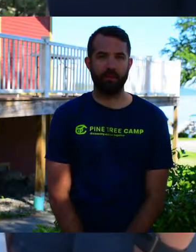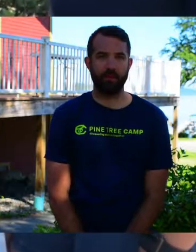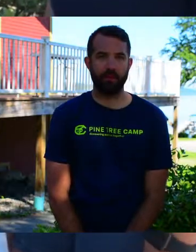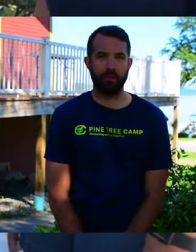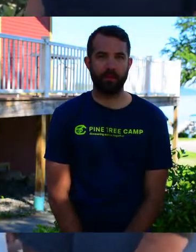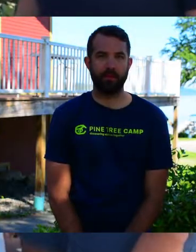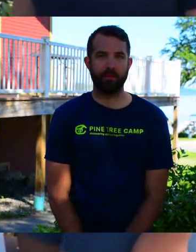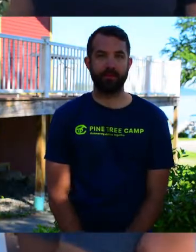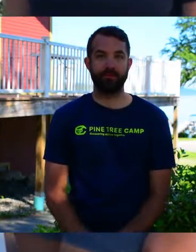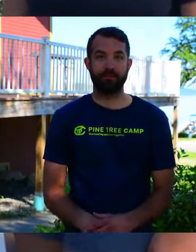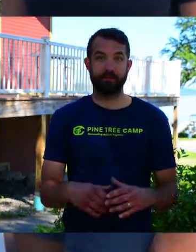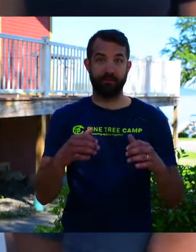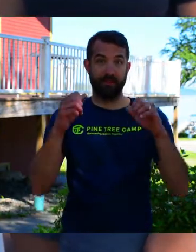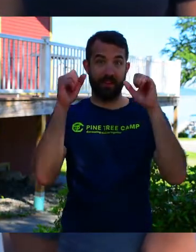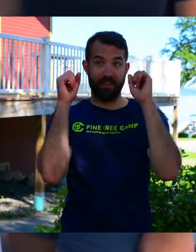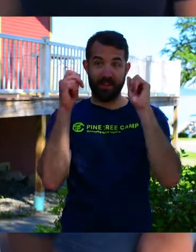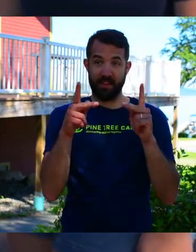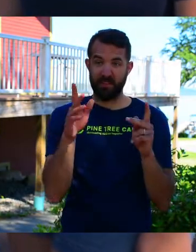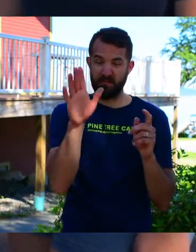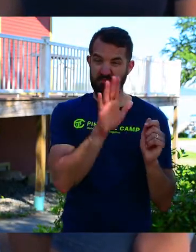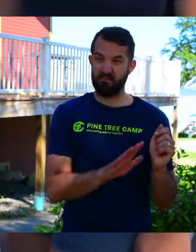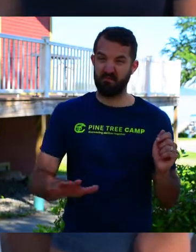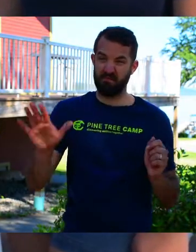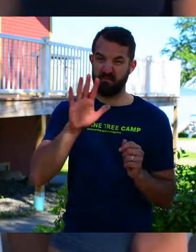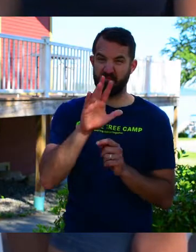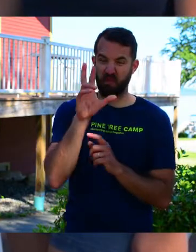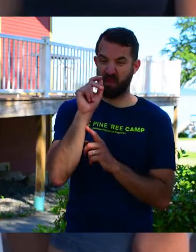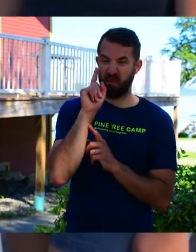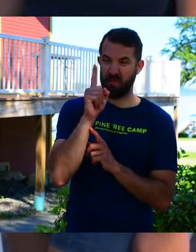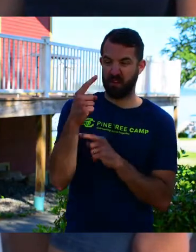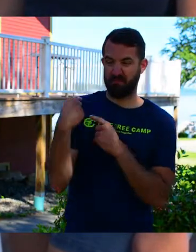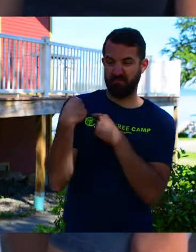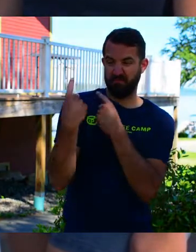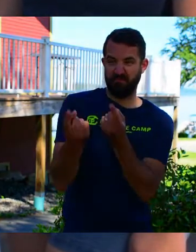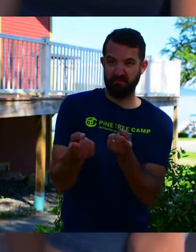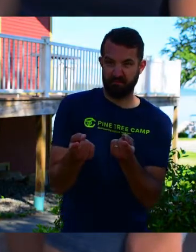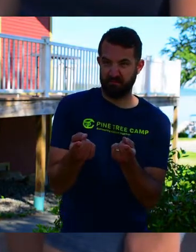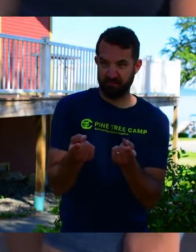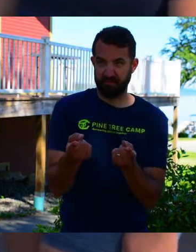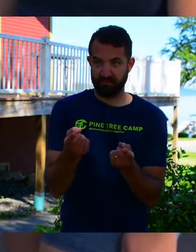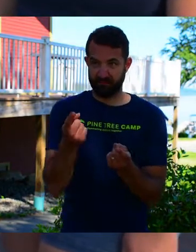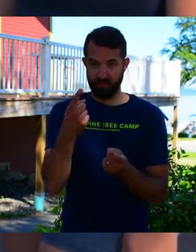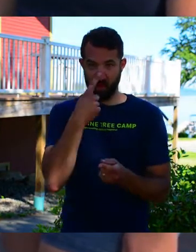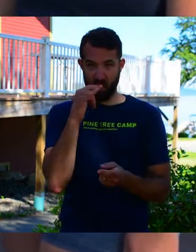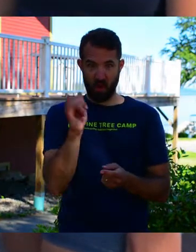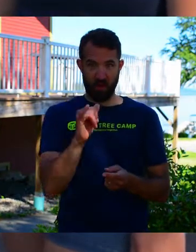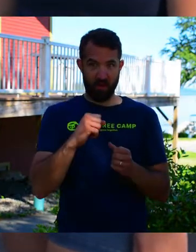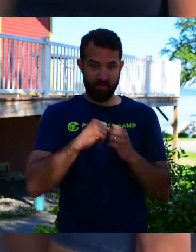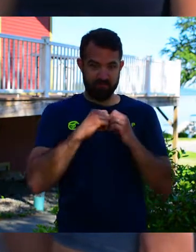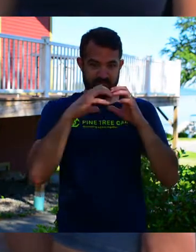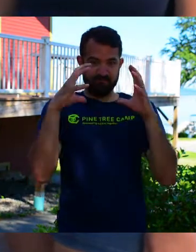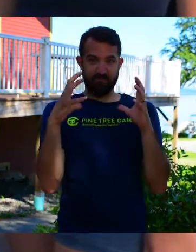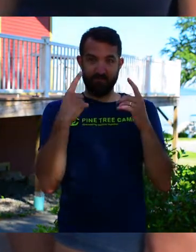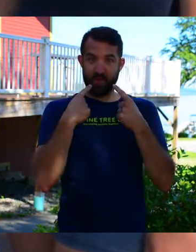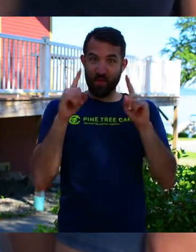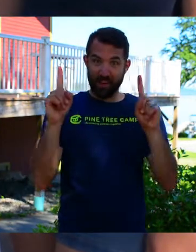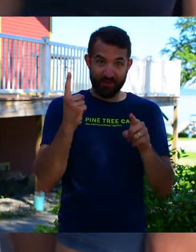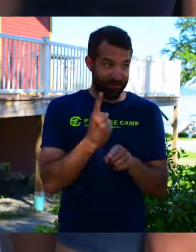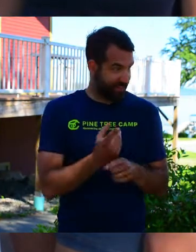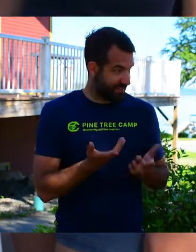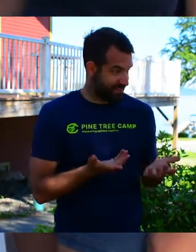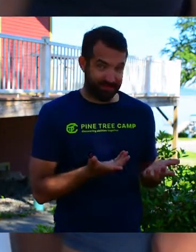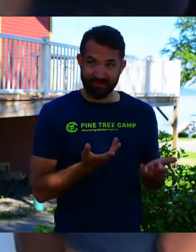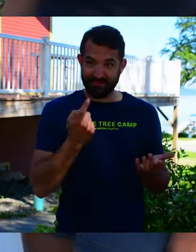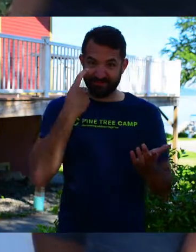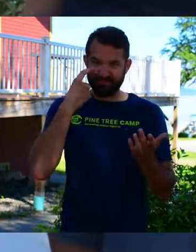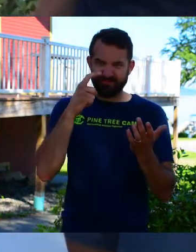All right, so it's been about 30 minutes on our gloves, and it looks like they've been inflated, so that's a good sign. So if you notice, this one's actually inflated